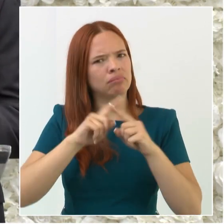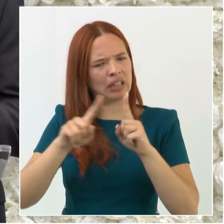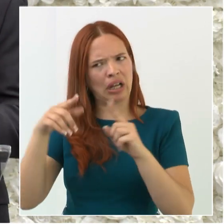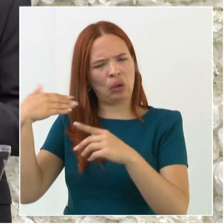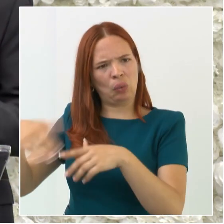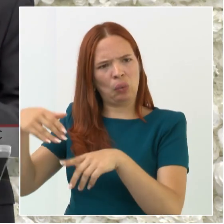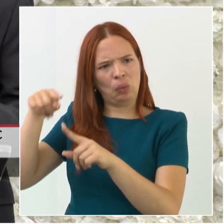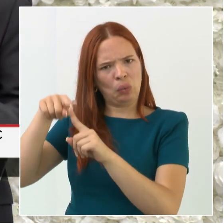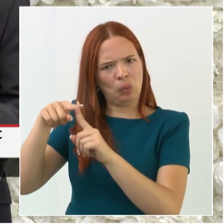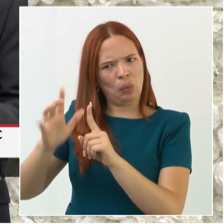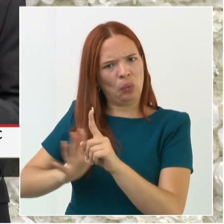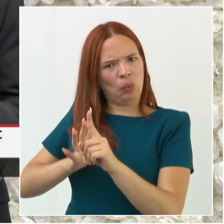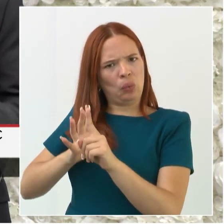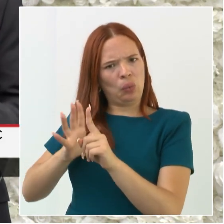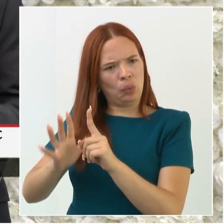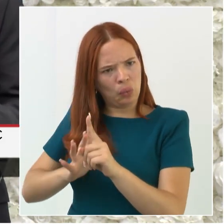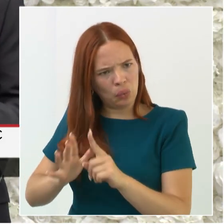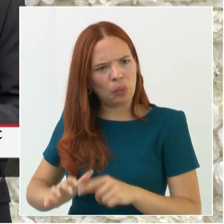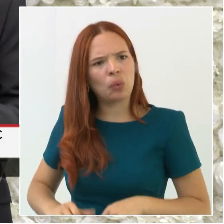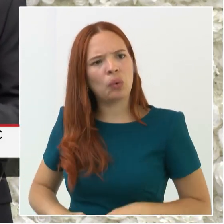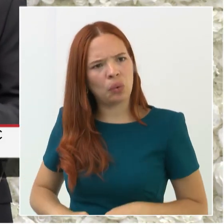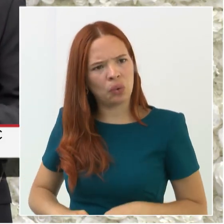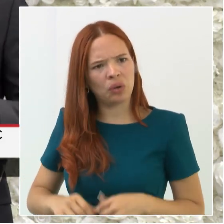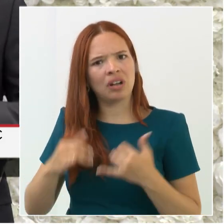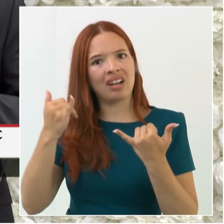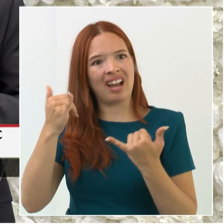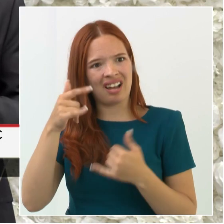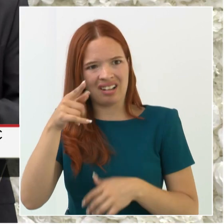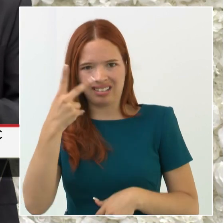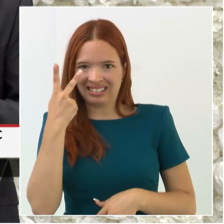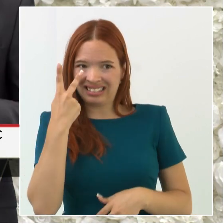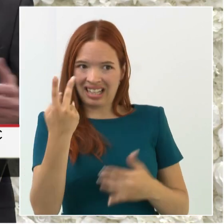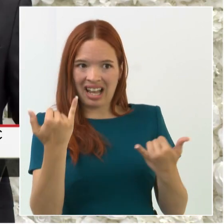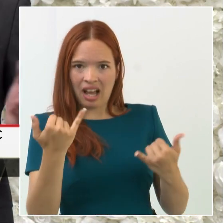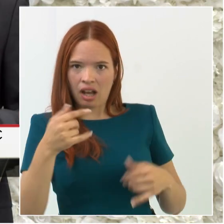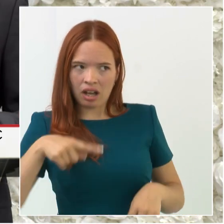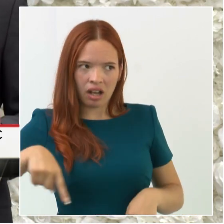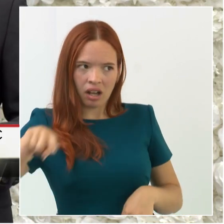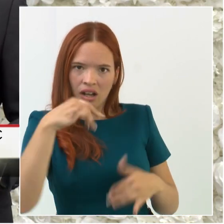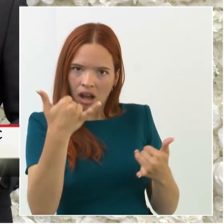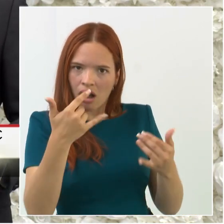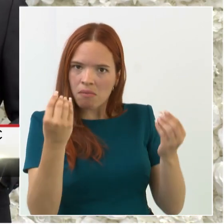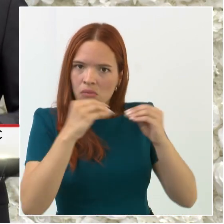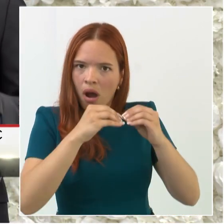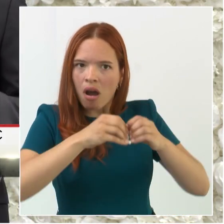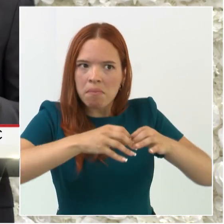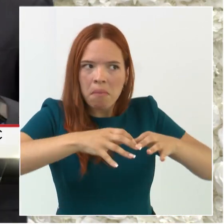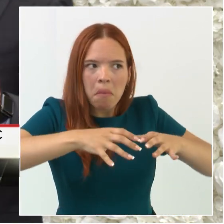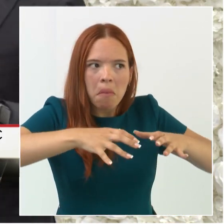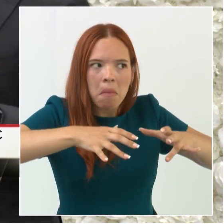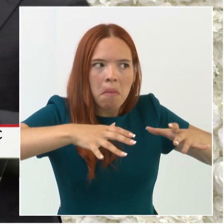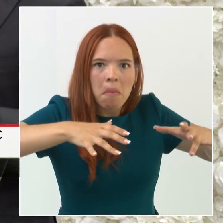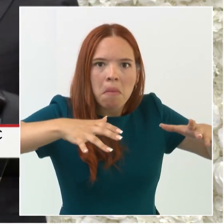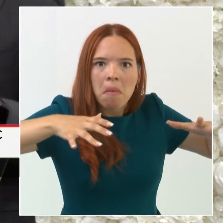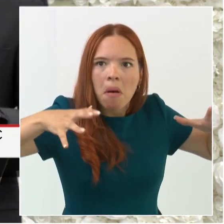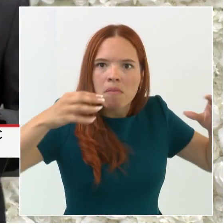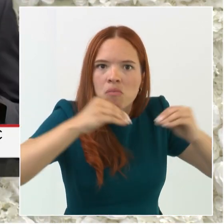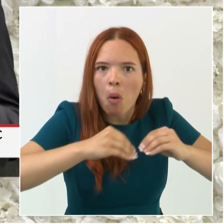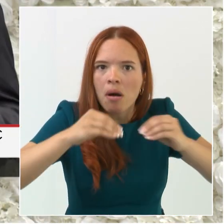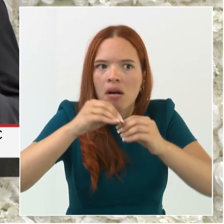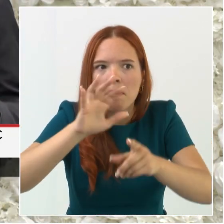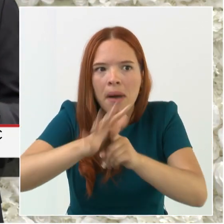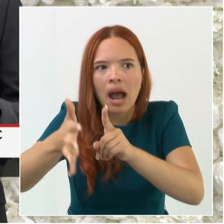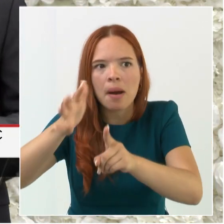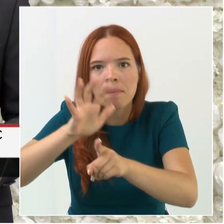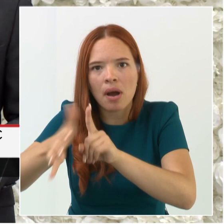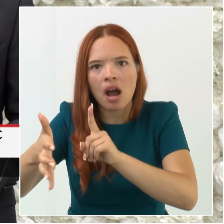look at battery electric vehicles, they're really becoming popular among people all over the world, right? But one of the challenges we have with a